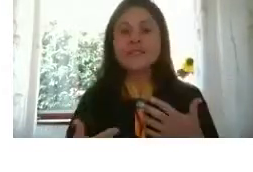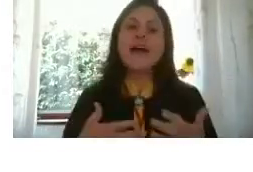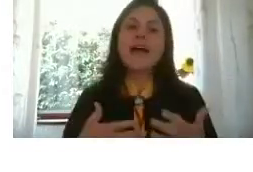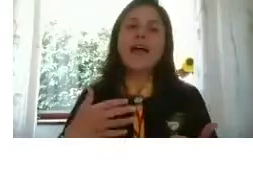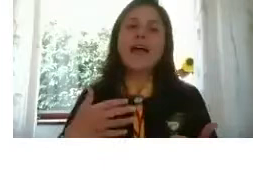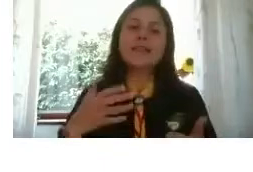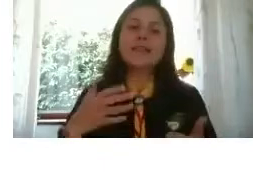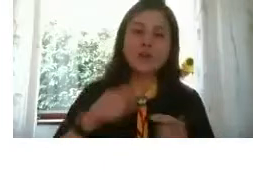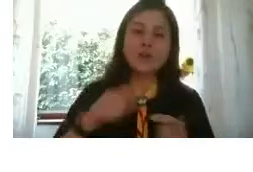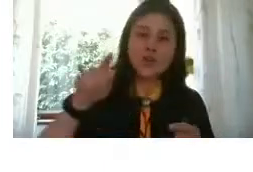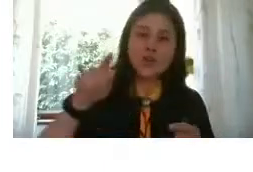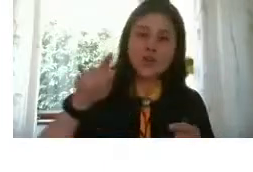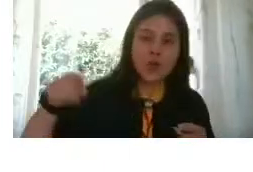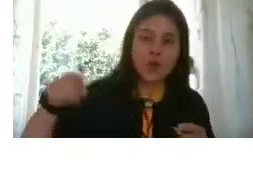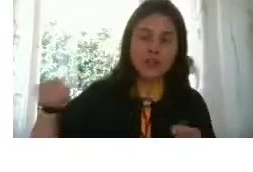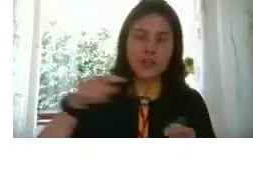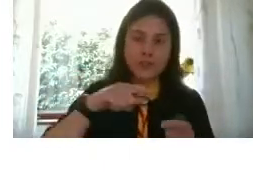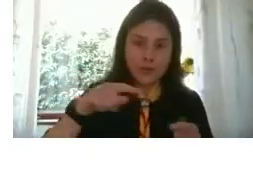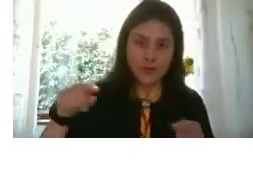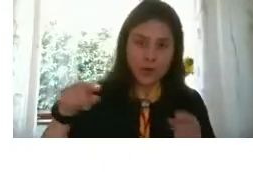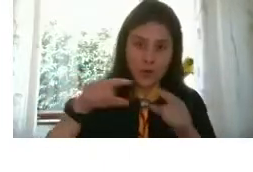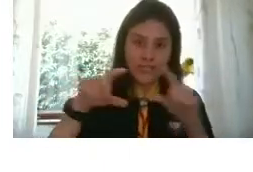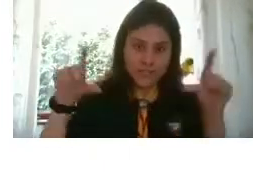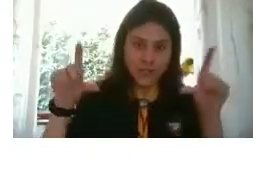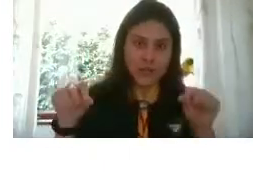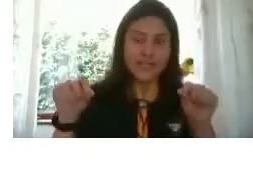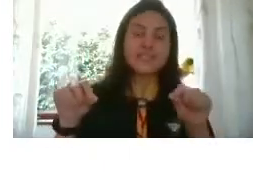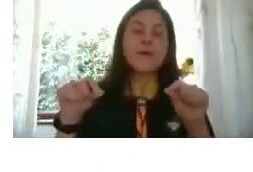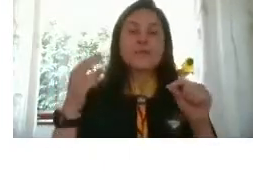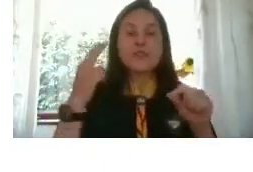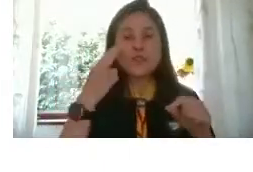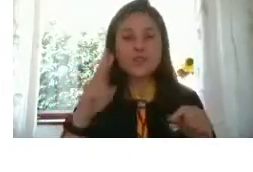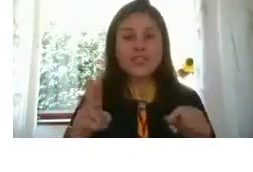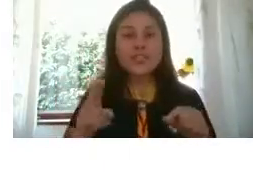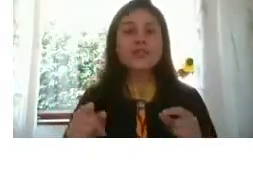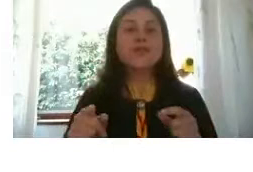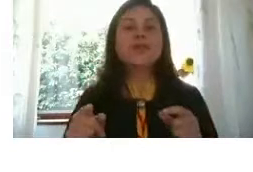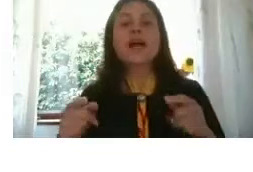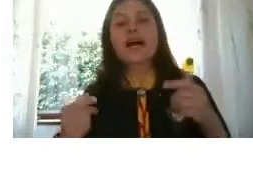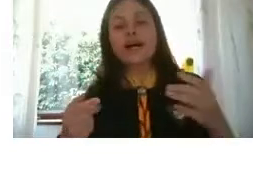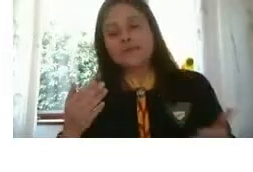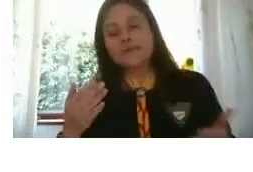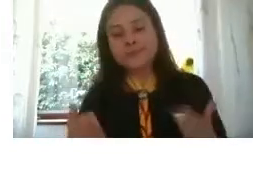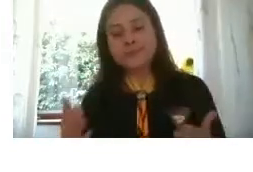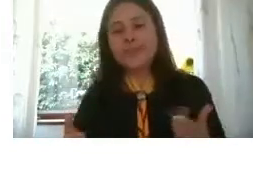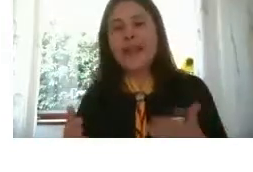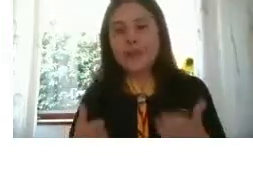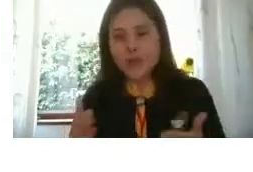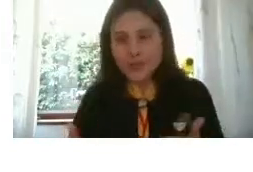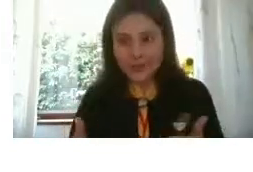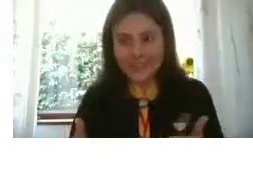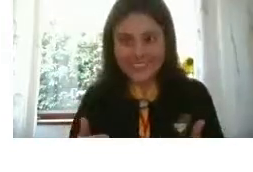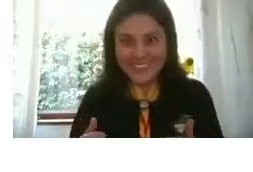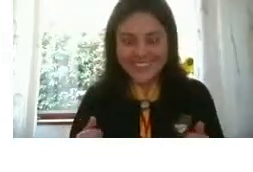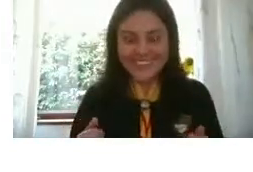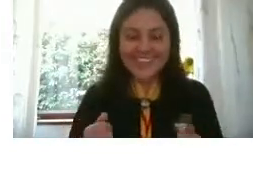words, and I'm gonna scroll through all the screens to see you how you are